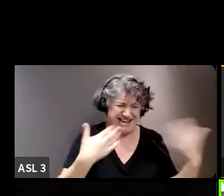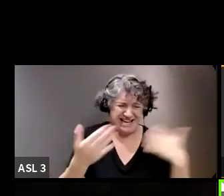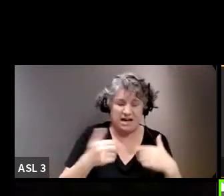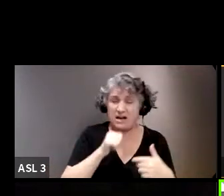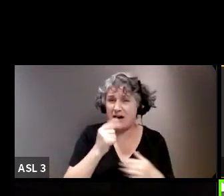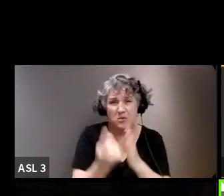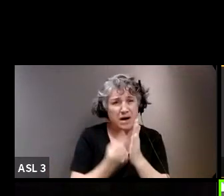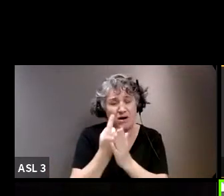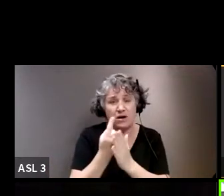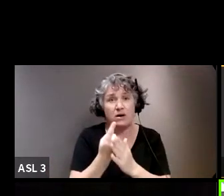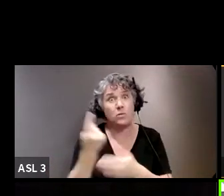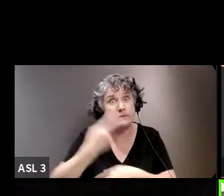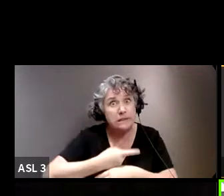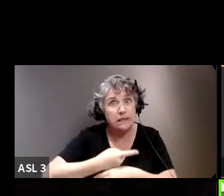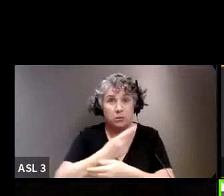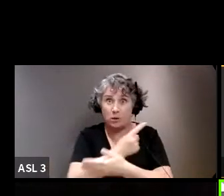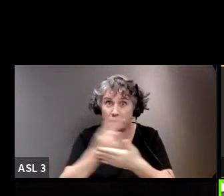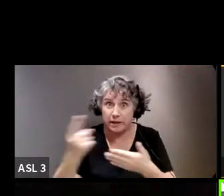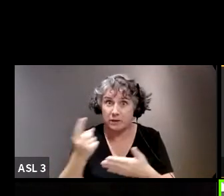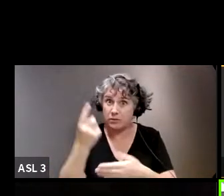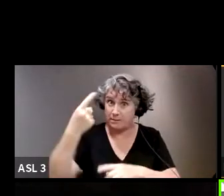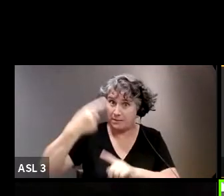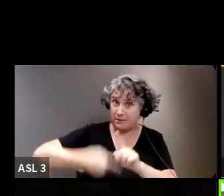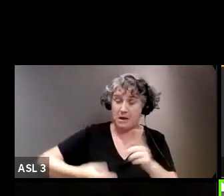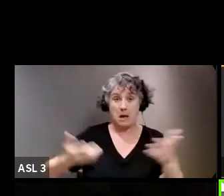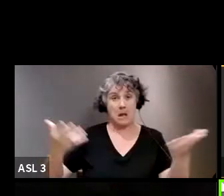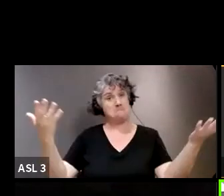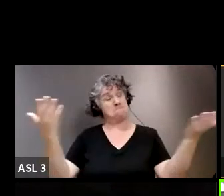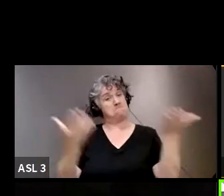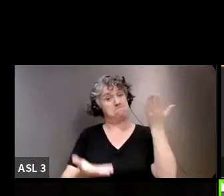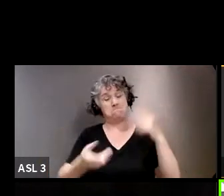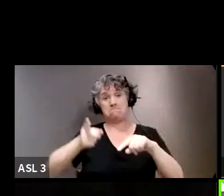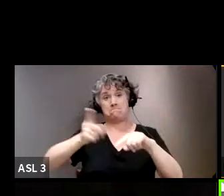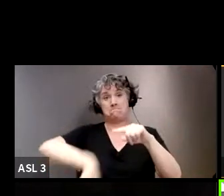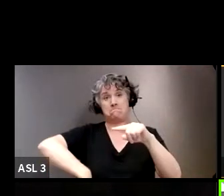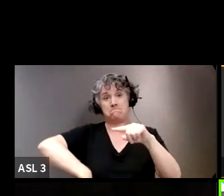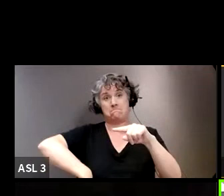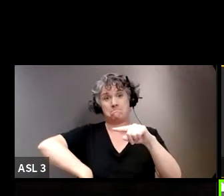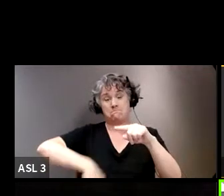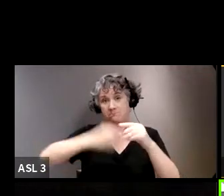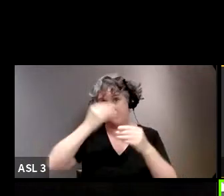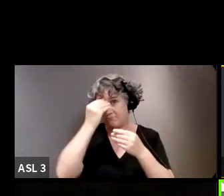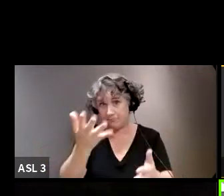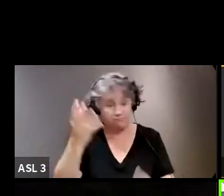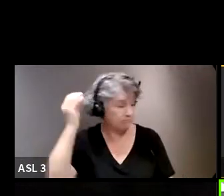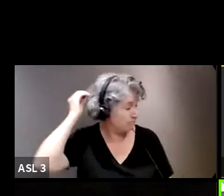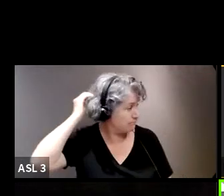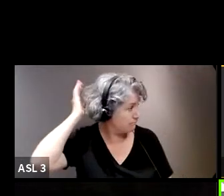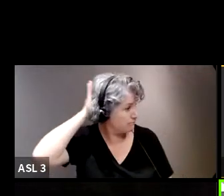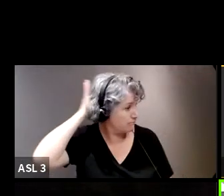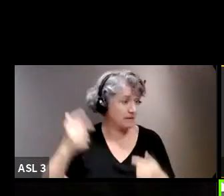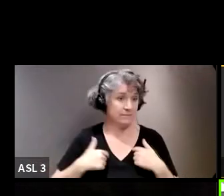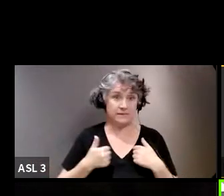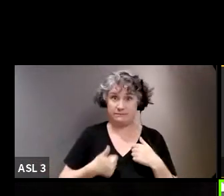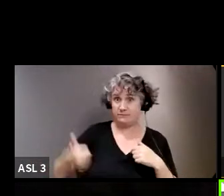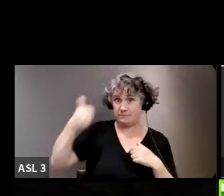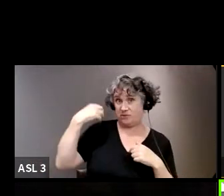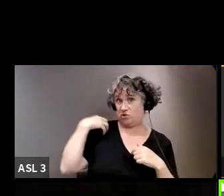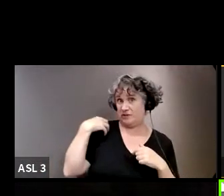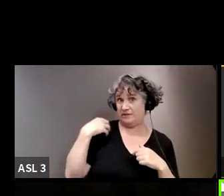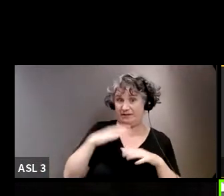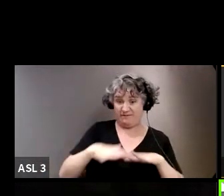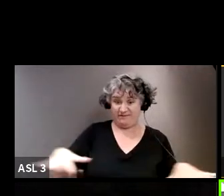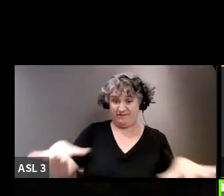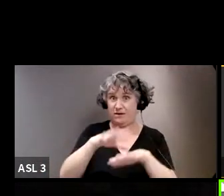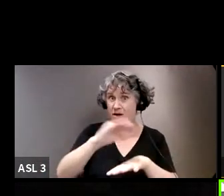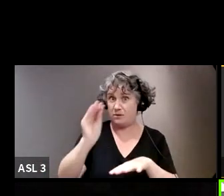day a week or a month we may not have that ability and that is something that i as a police chief of jurisdiction here and